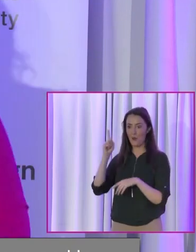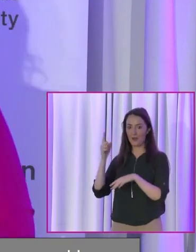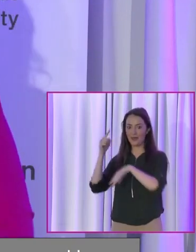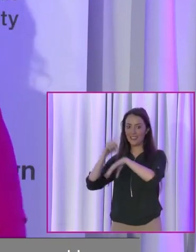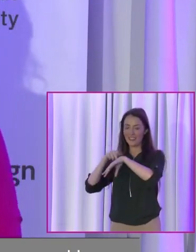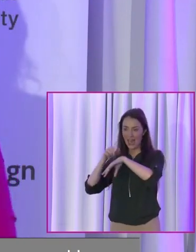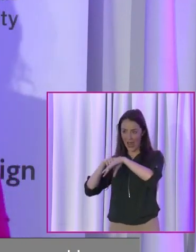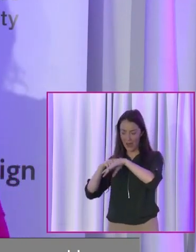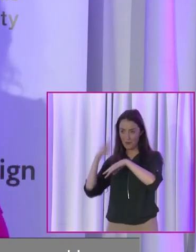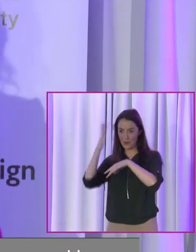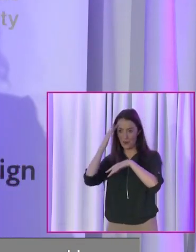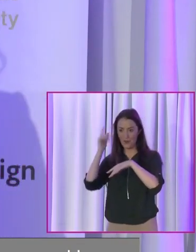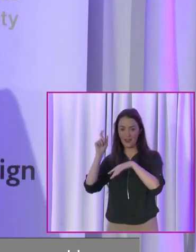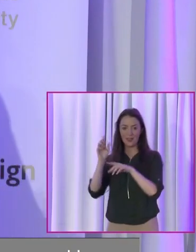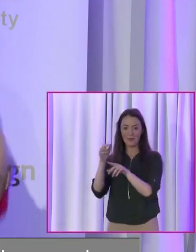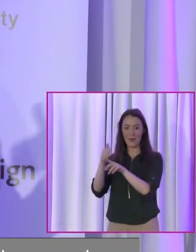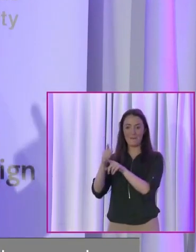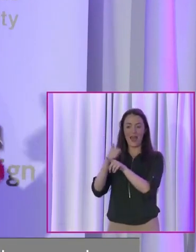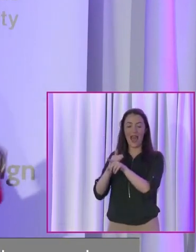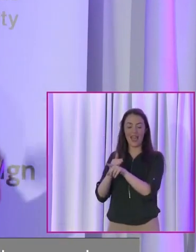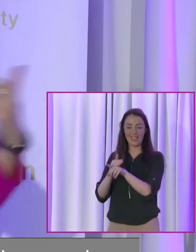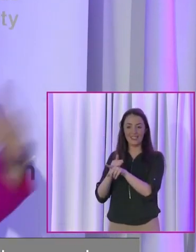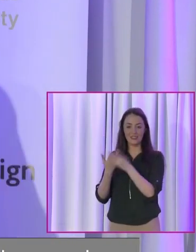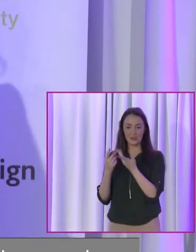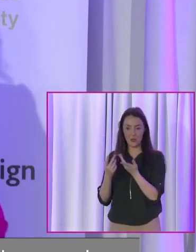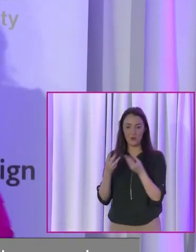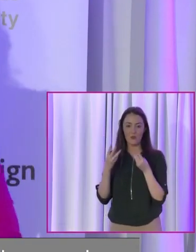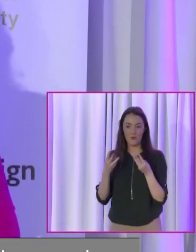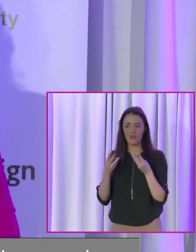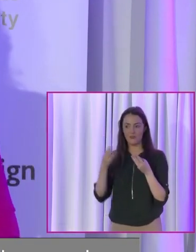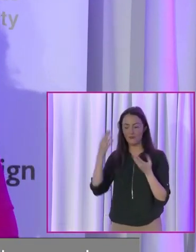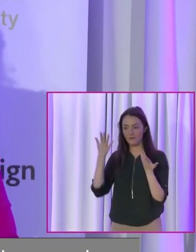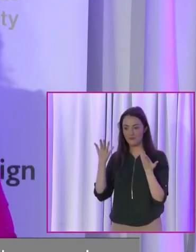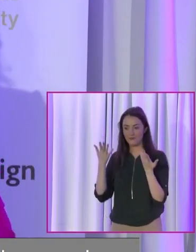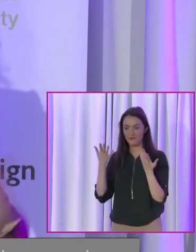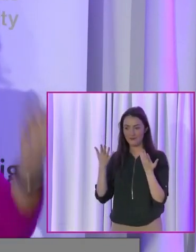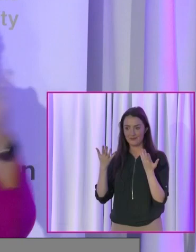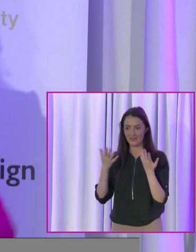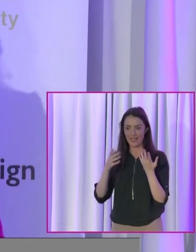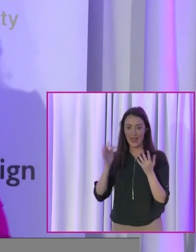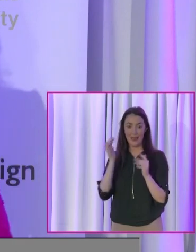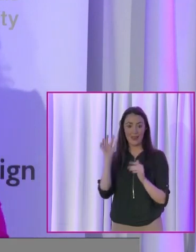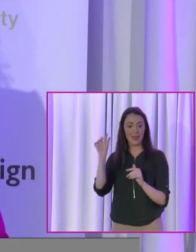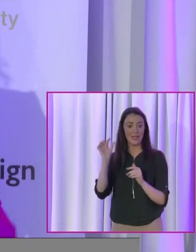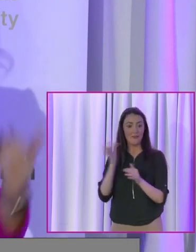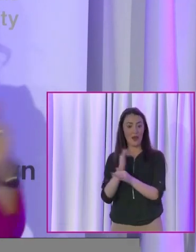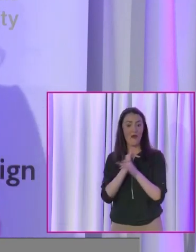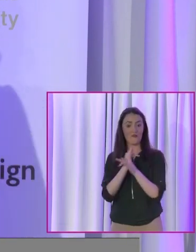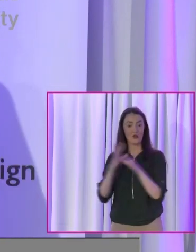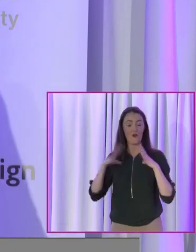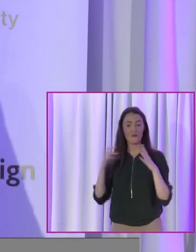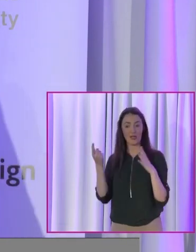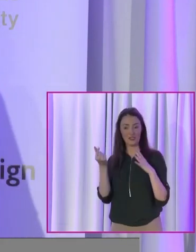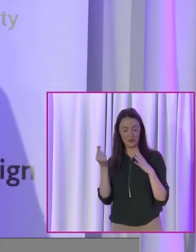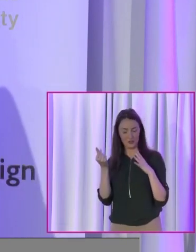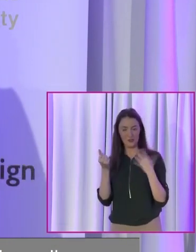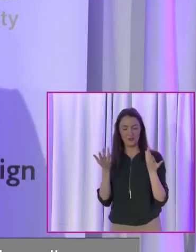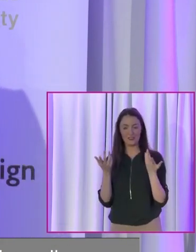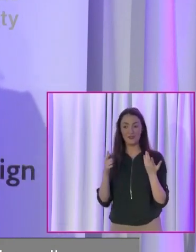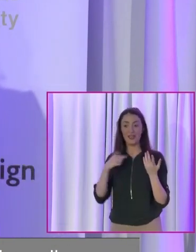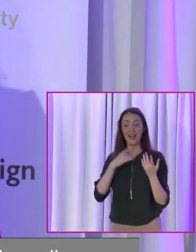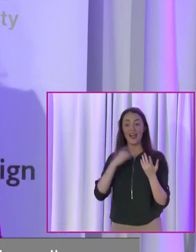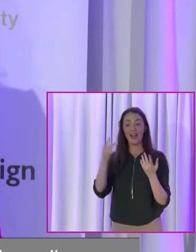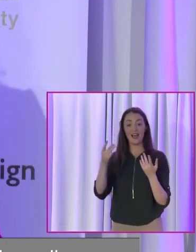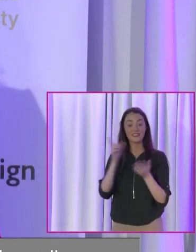I know you're running behind. So we're probably standing in the way of all of you in a well-deserved coffee break and a wrap-up session. So I'll be asking our